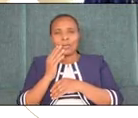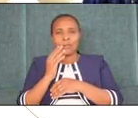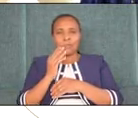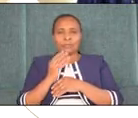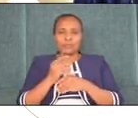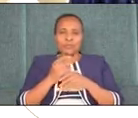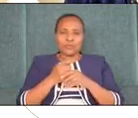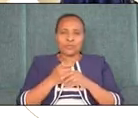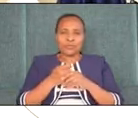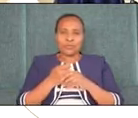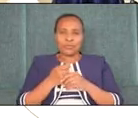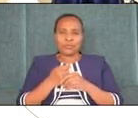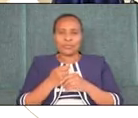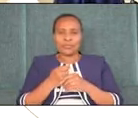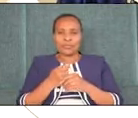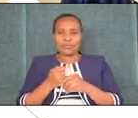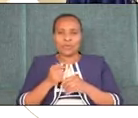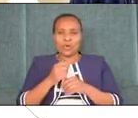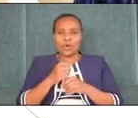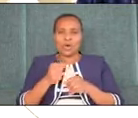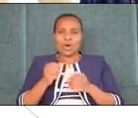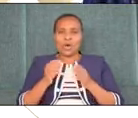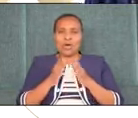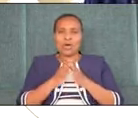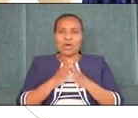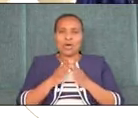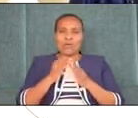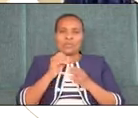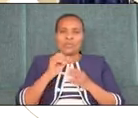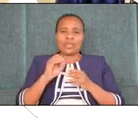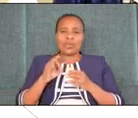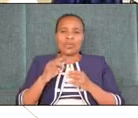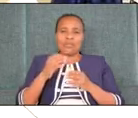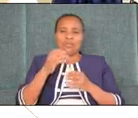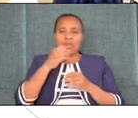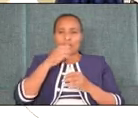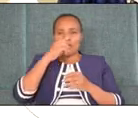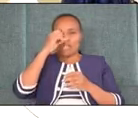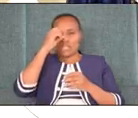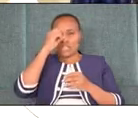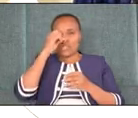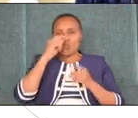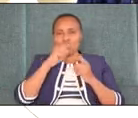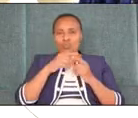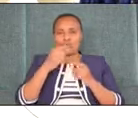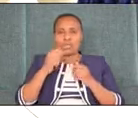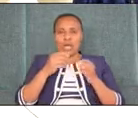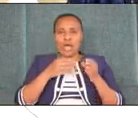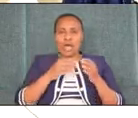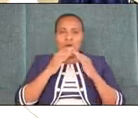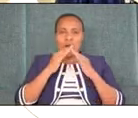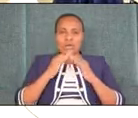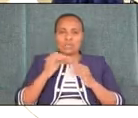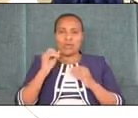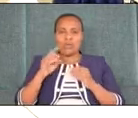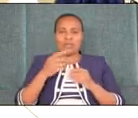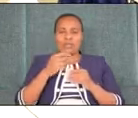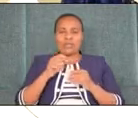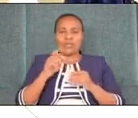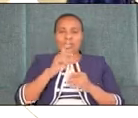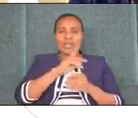God. From the door of an orphanage to the